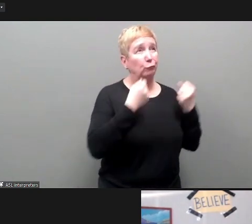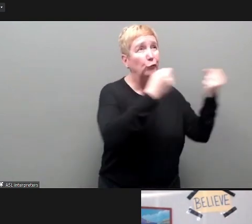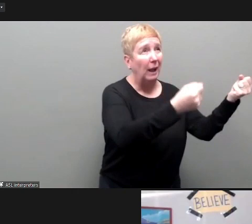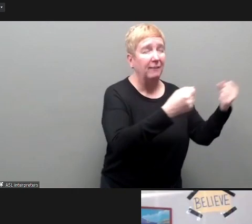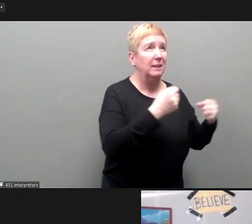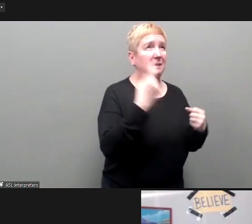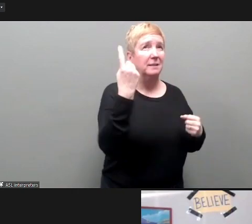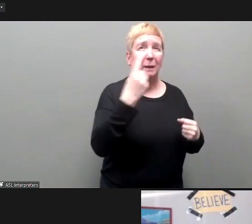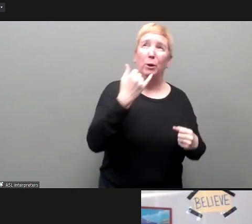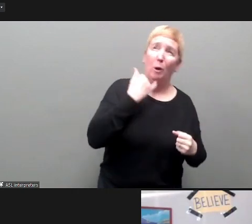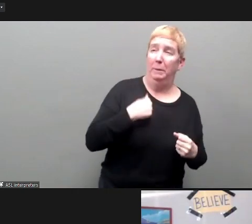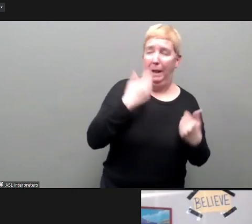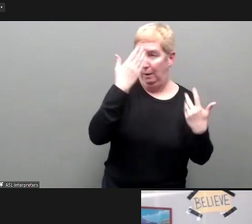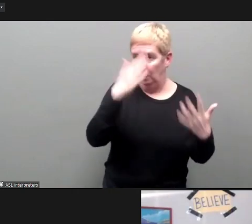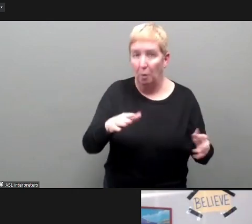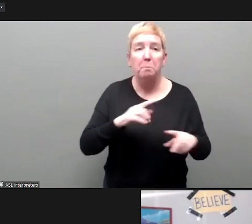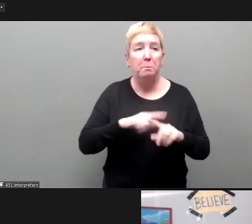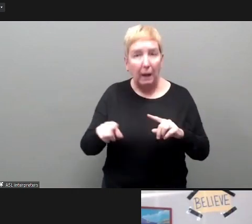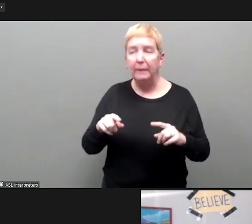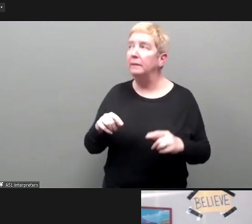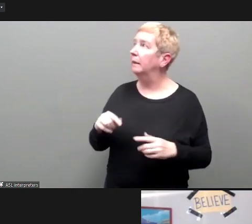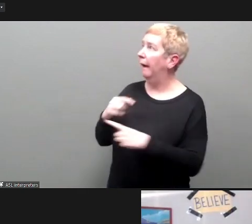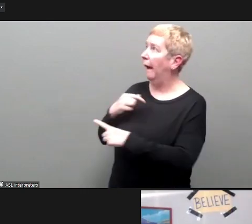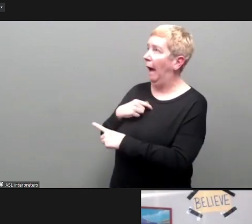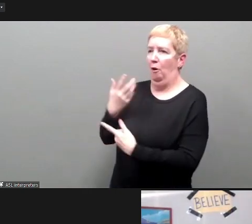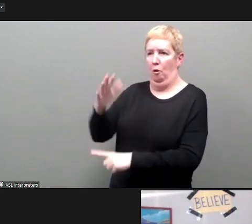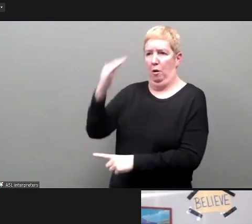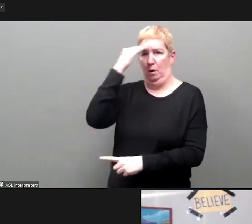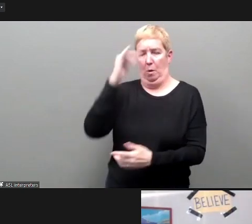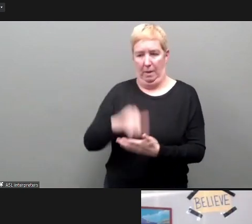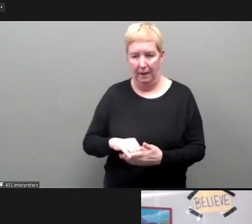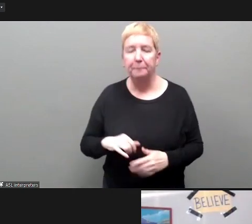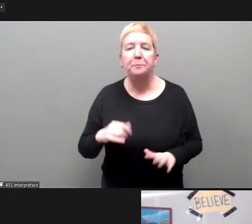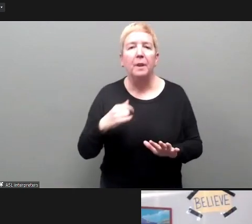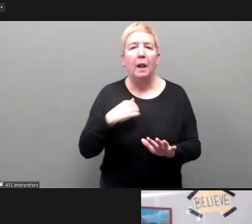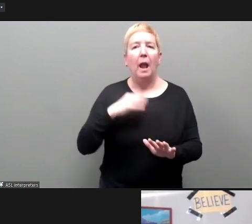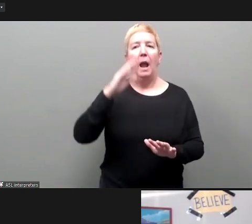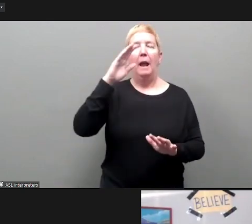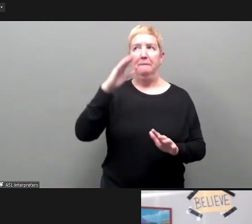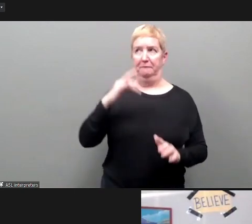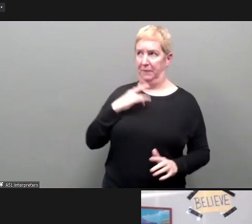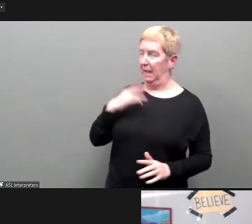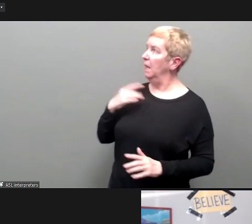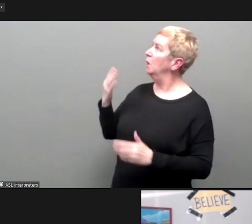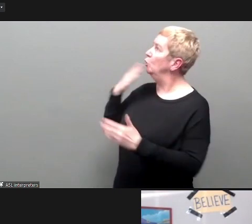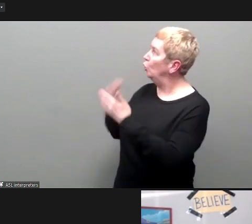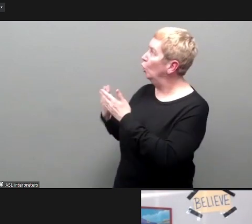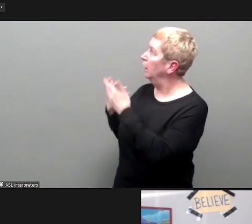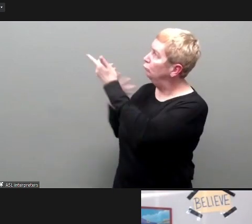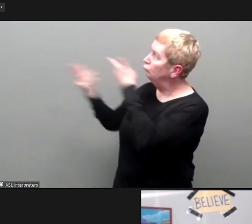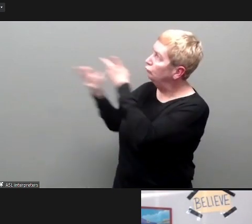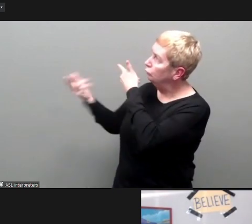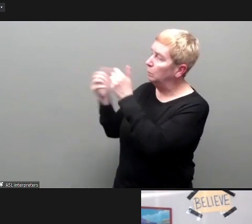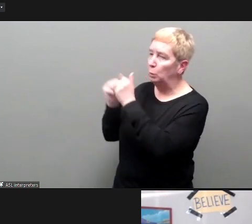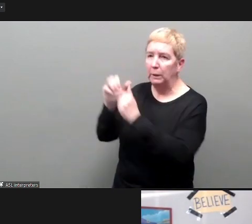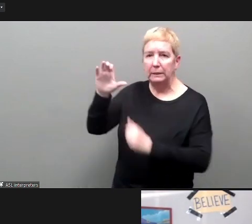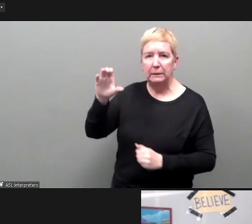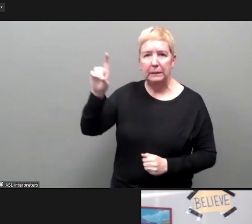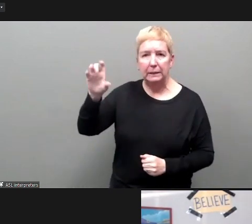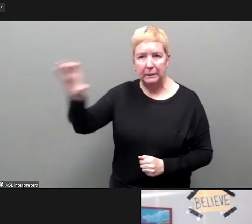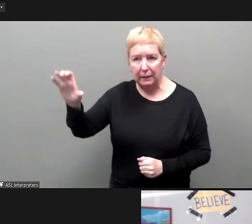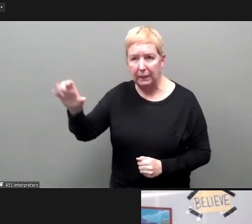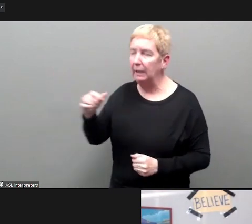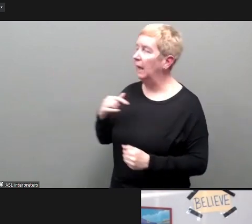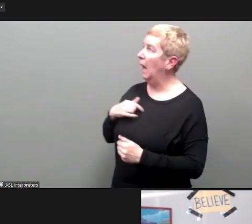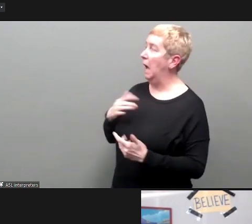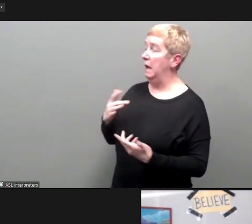don't, I think, so number one, I feel like we're generally in the loop. Number two, I feel like it generally is